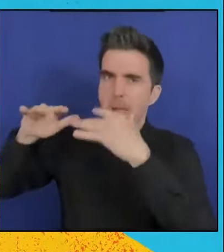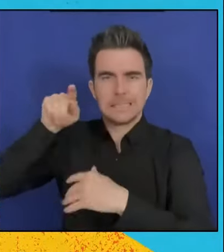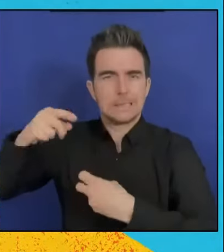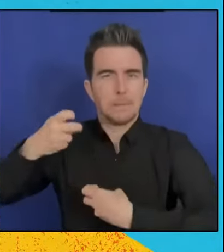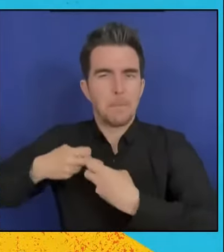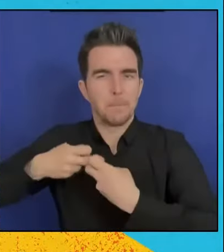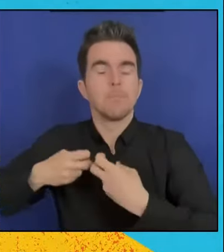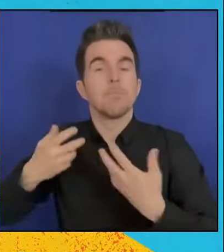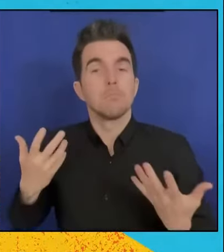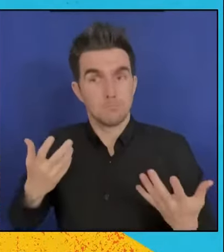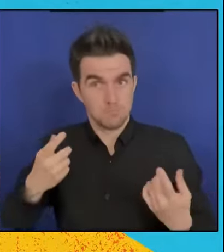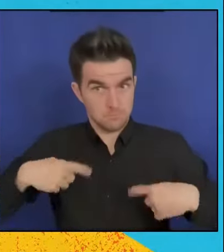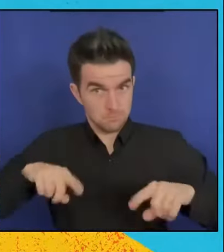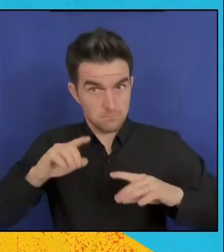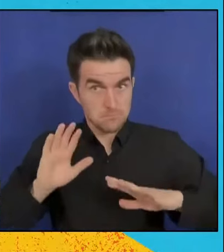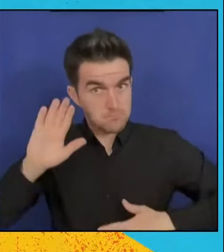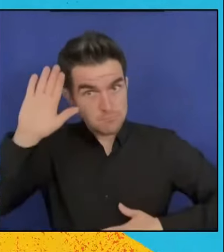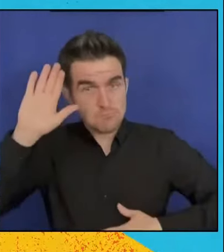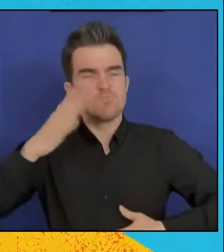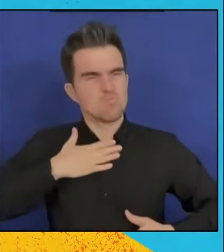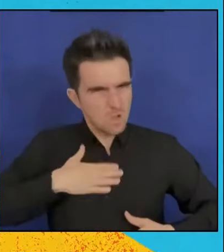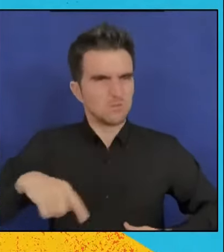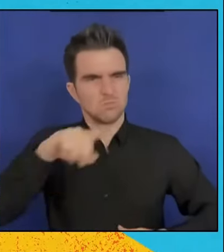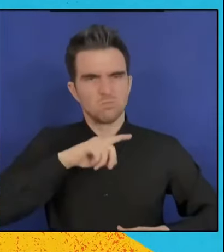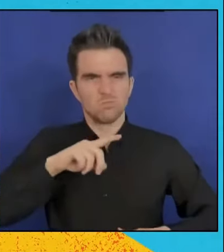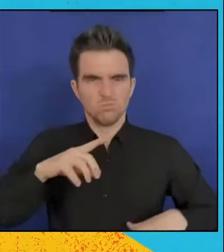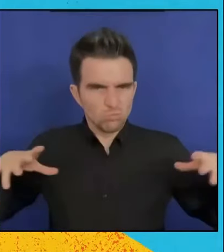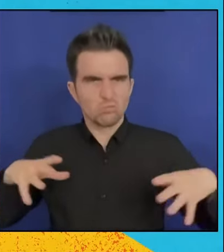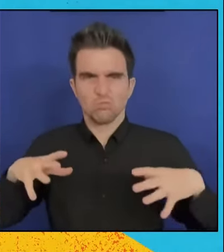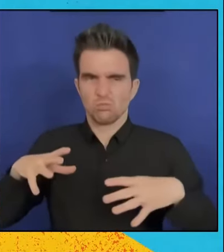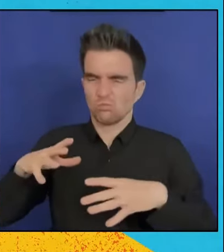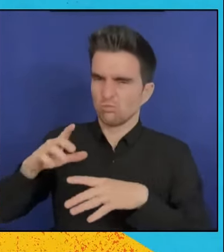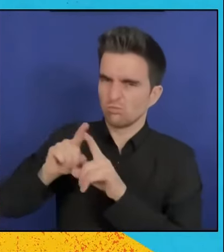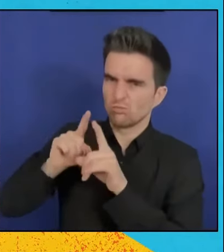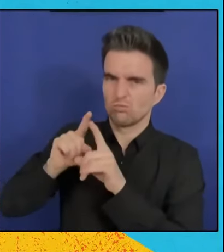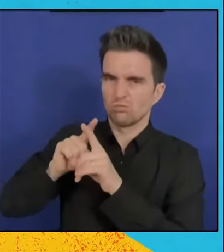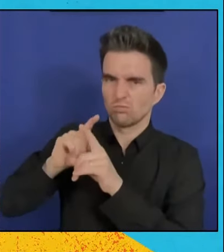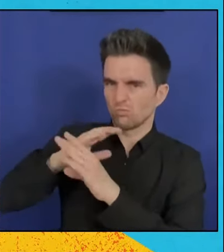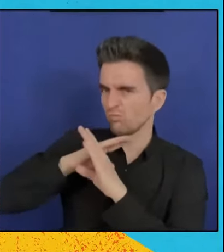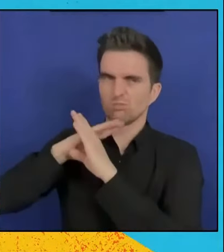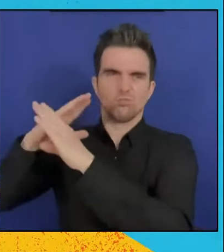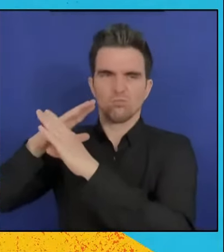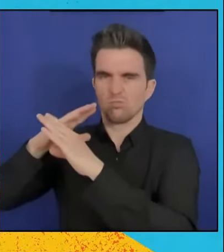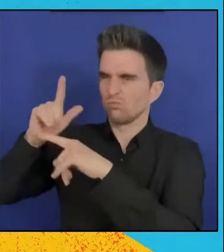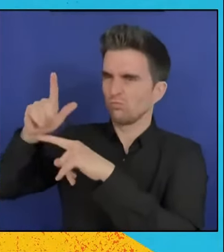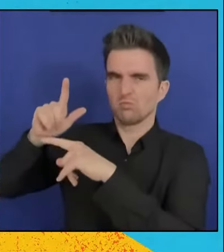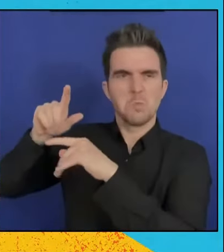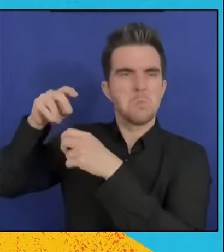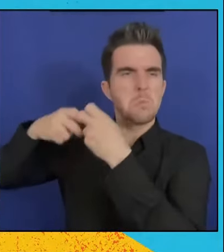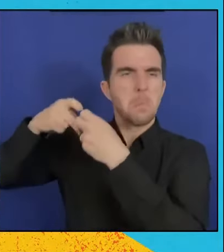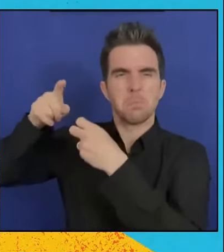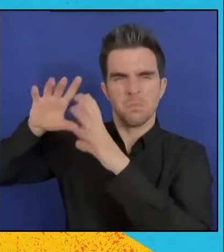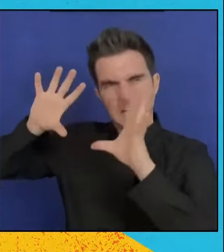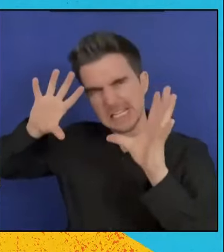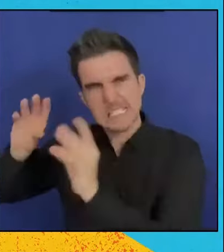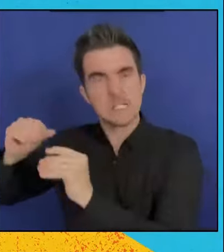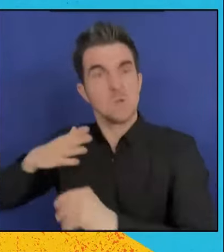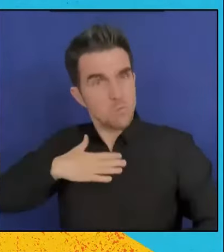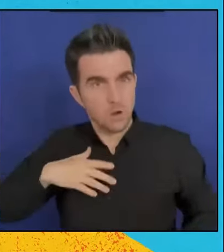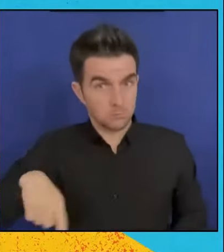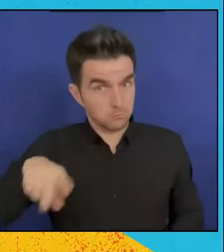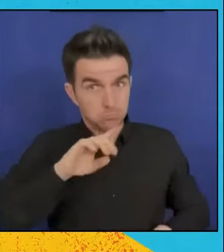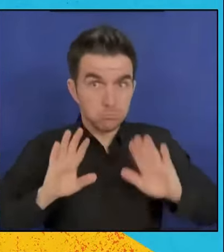to climate crisis, you say, ndio, which means yes in Swahili. So all of you say ndio. Say